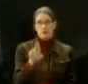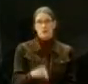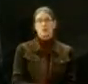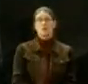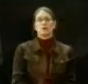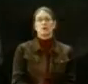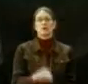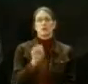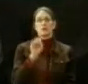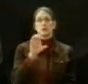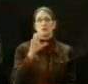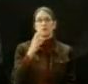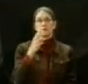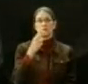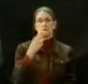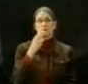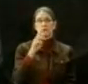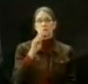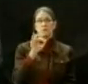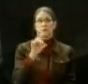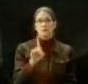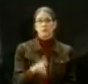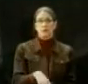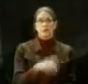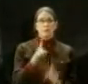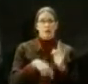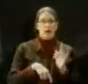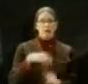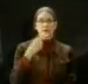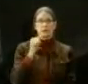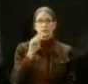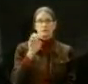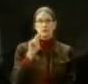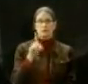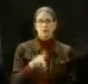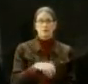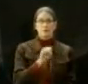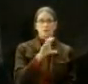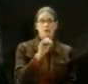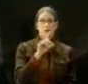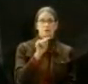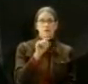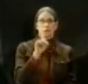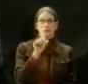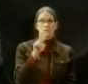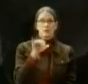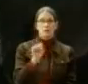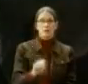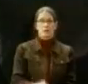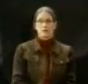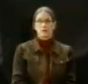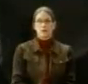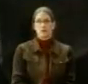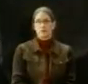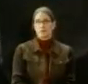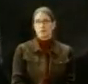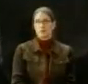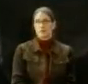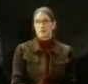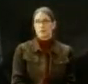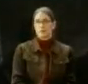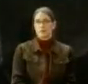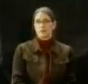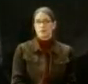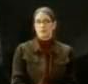Mr. Smith. Pass. Commissioner Hammond. Scott Davis. Scott Davis.